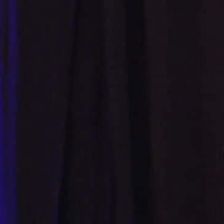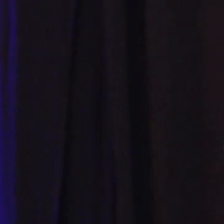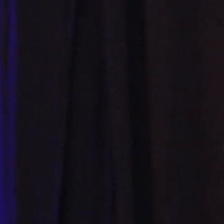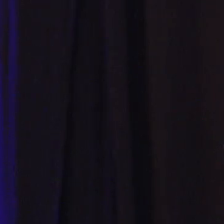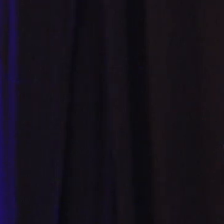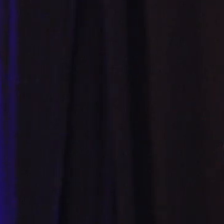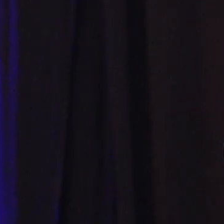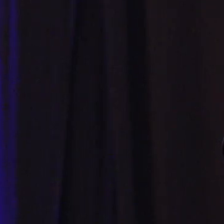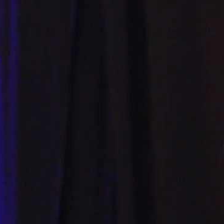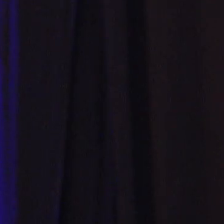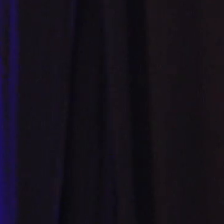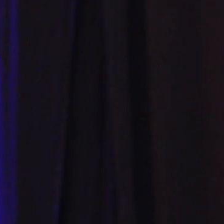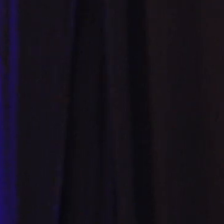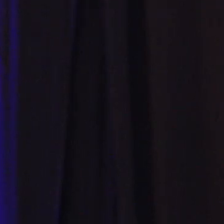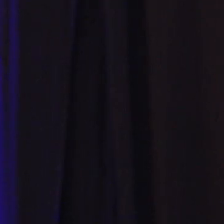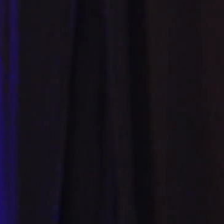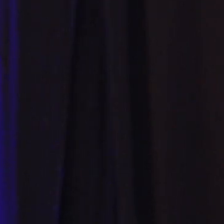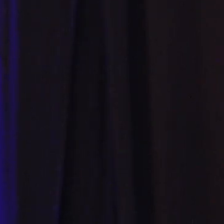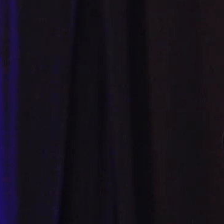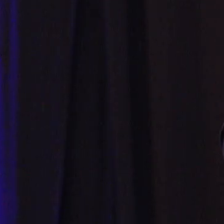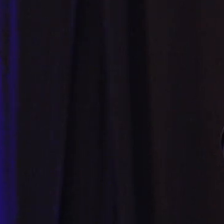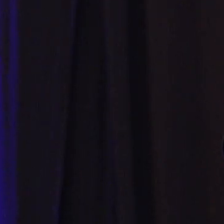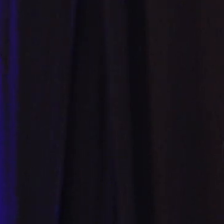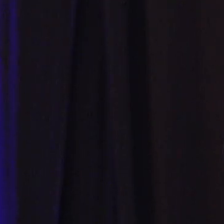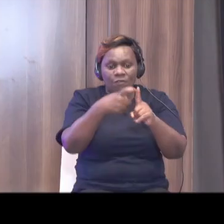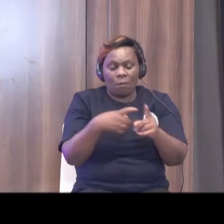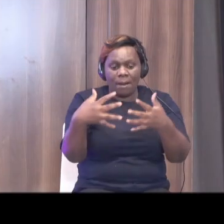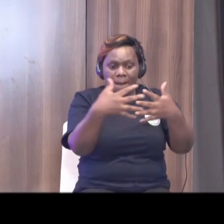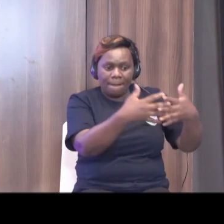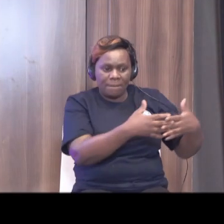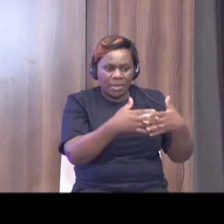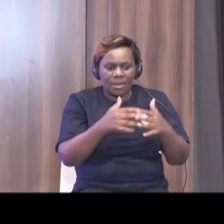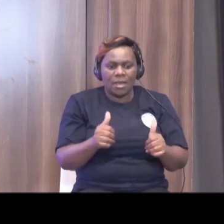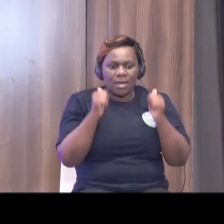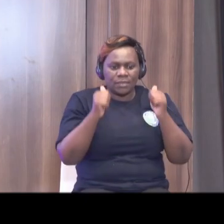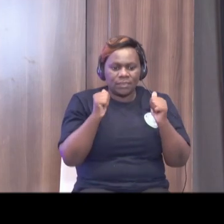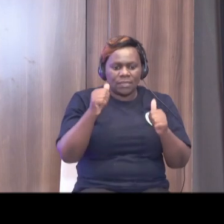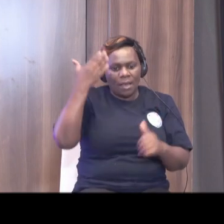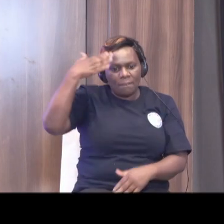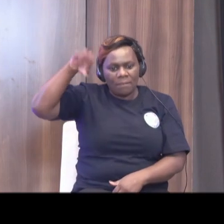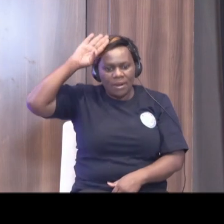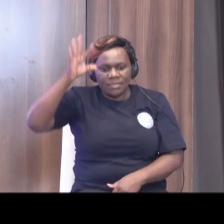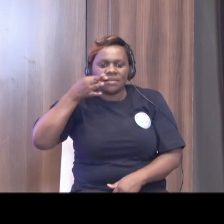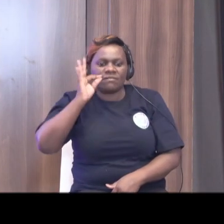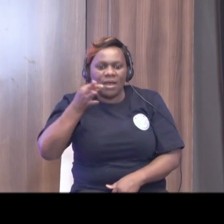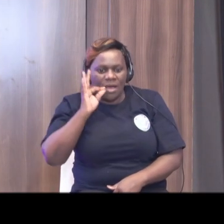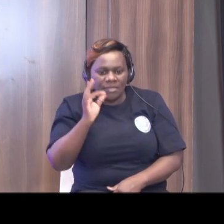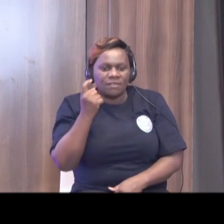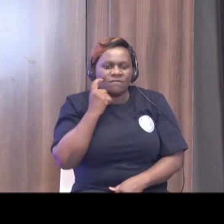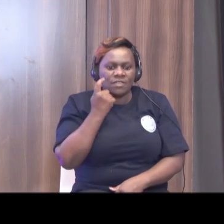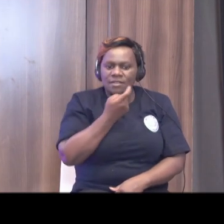And you can see here some of the examples from the United States, Argentina, Brazil, France,